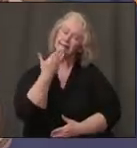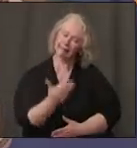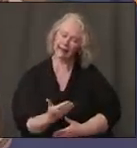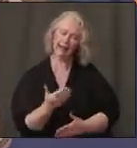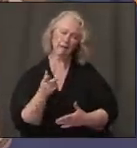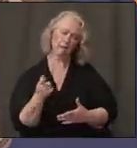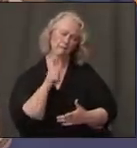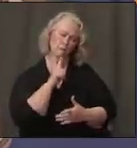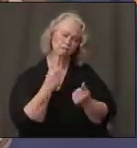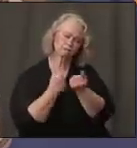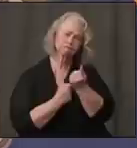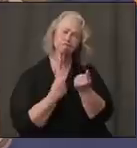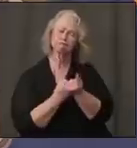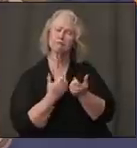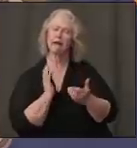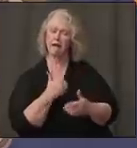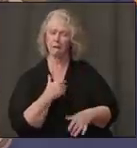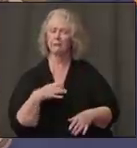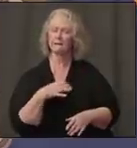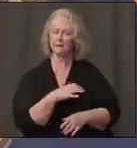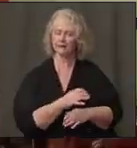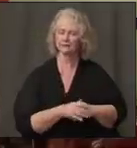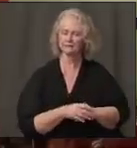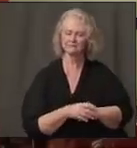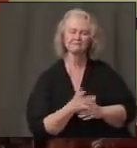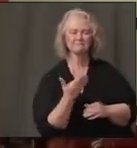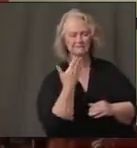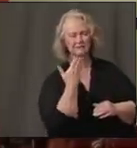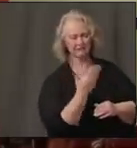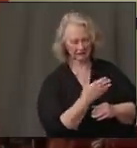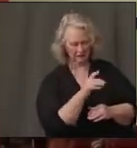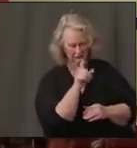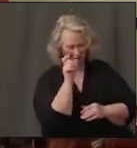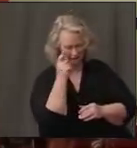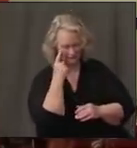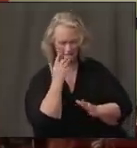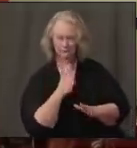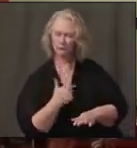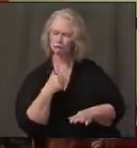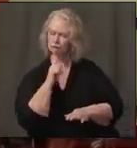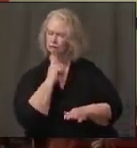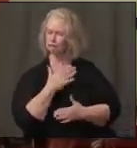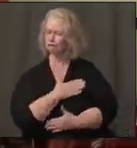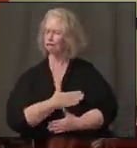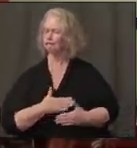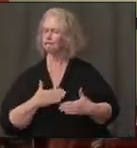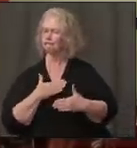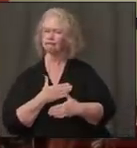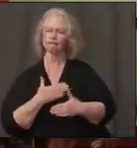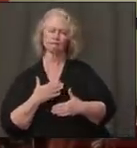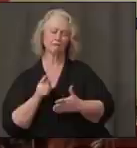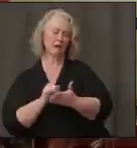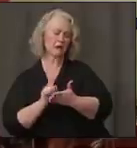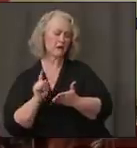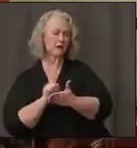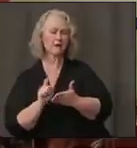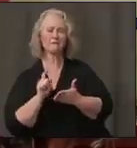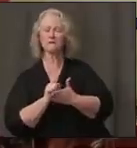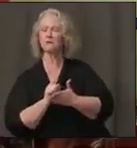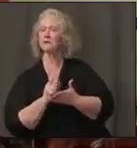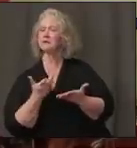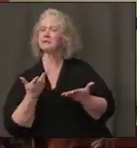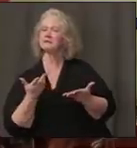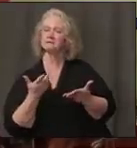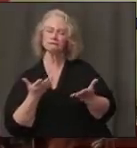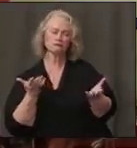you've been for our committee. Thank you, Governor, and it's been a real pleasure to every week talk to